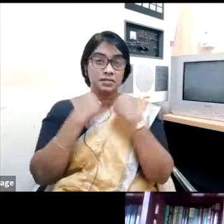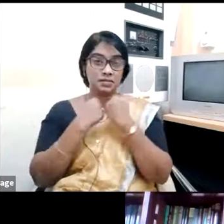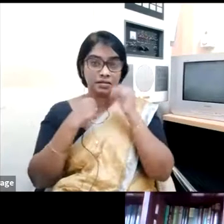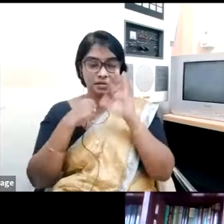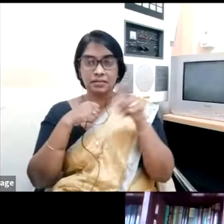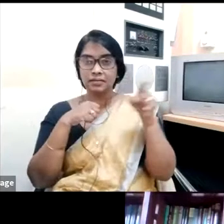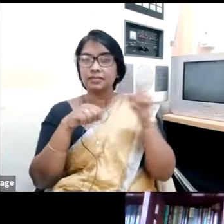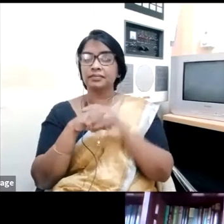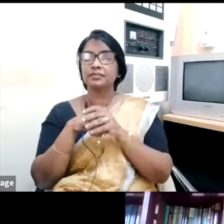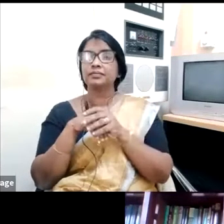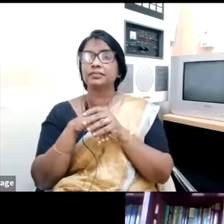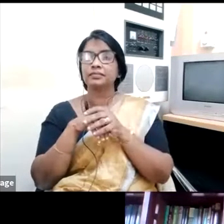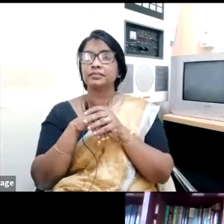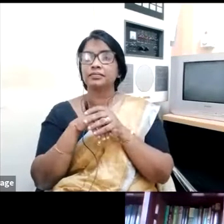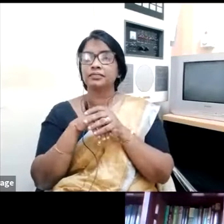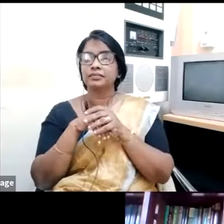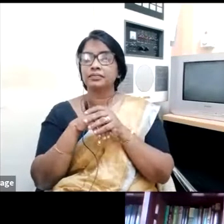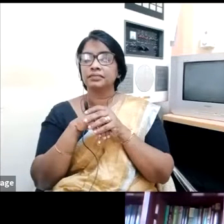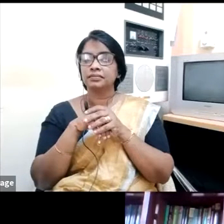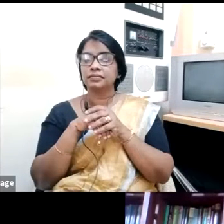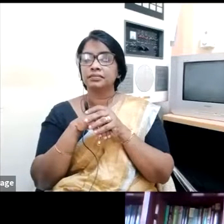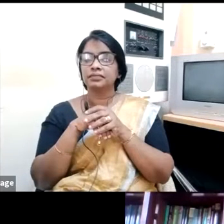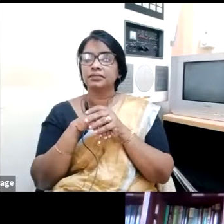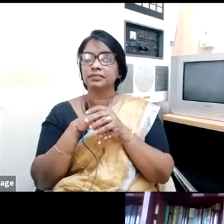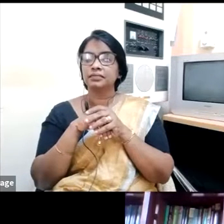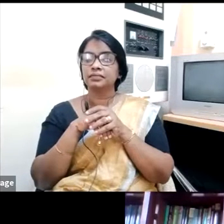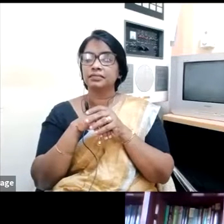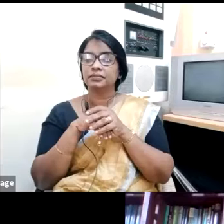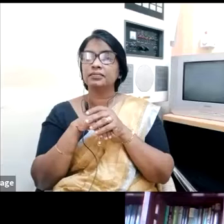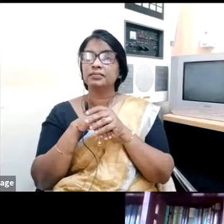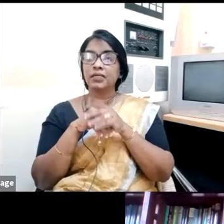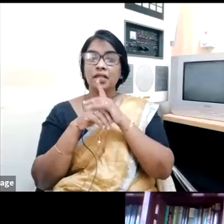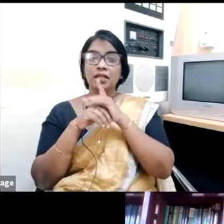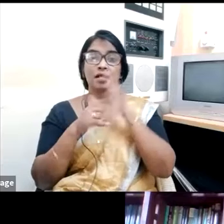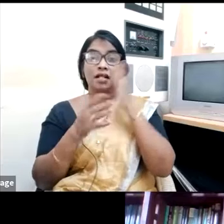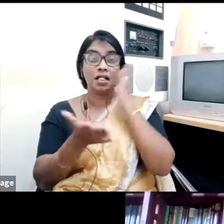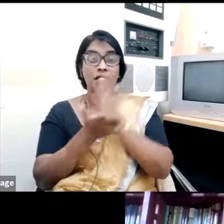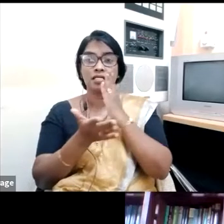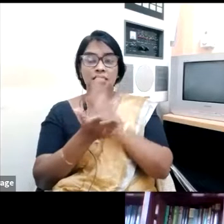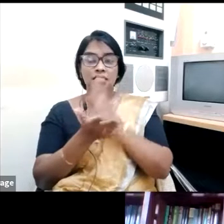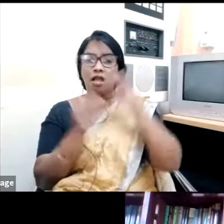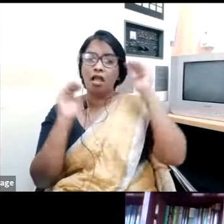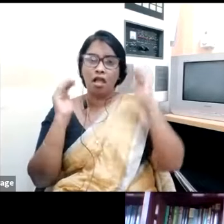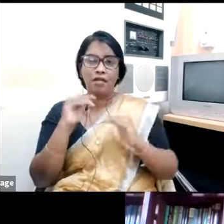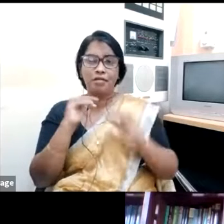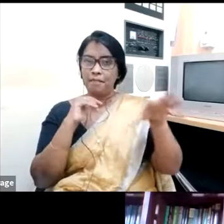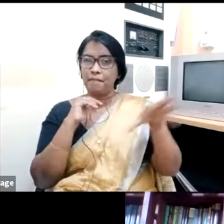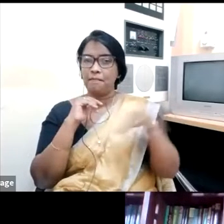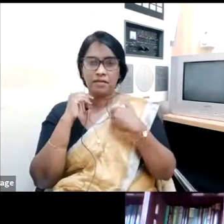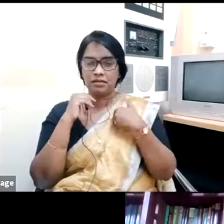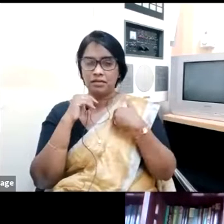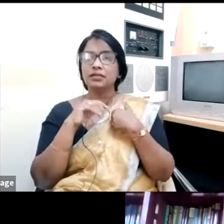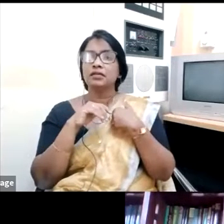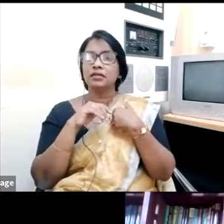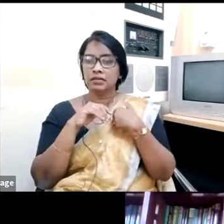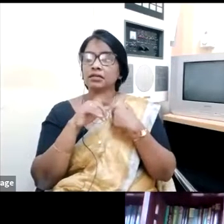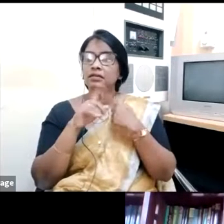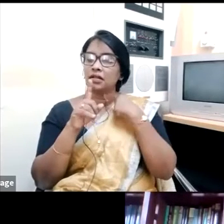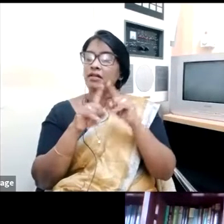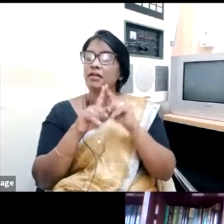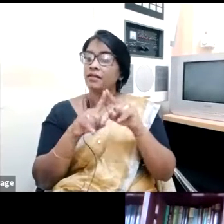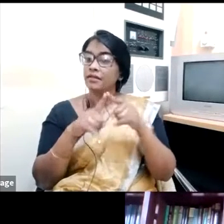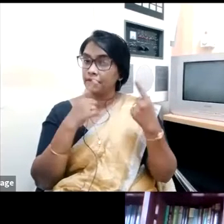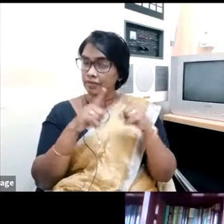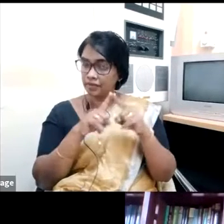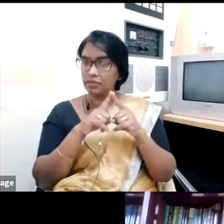firewood and to exit from all other fossil fuels. So on that aspect, we had to have our